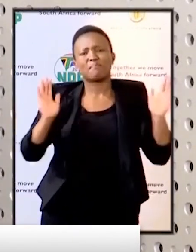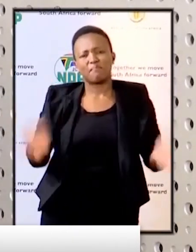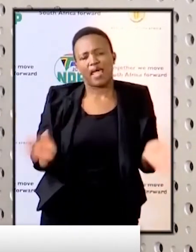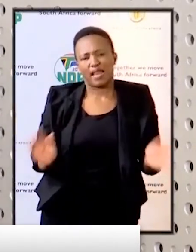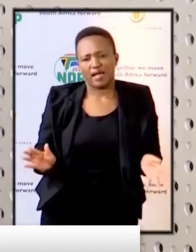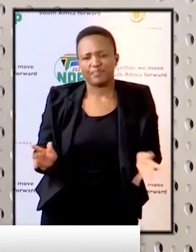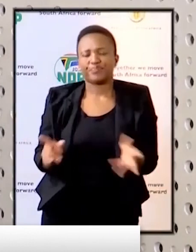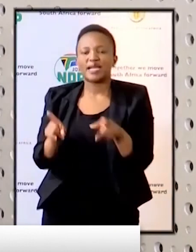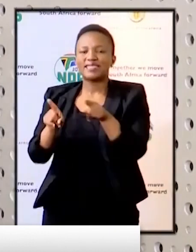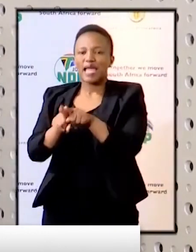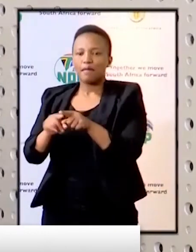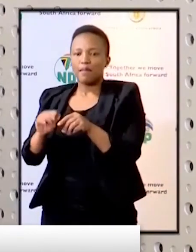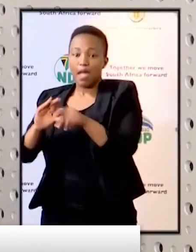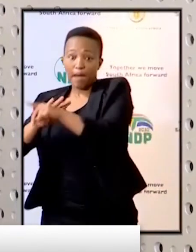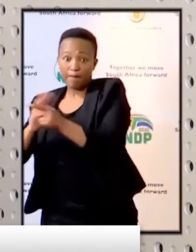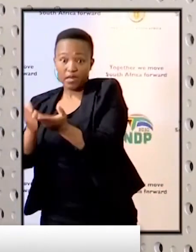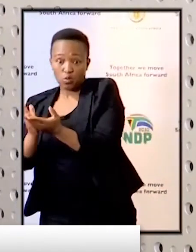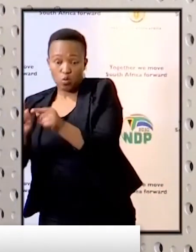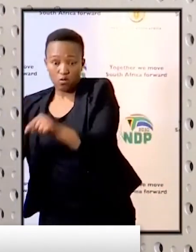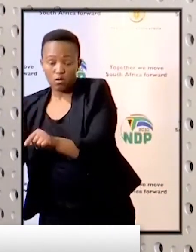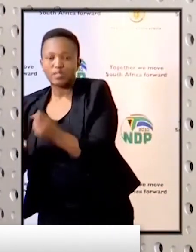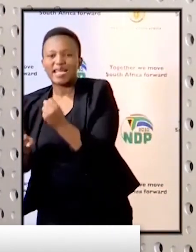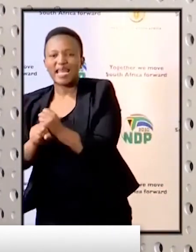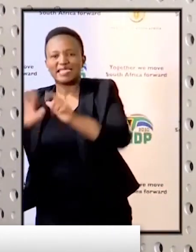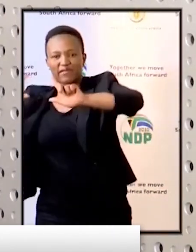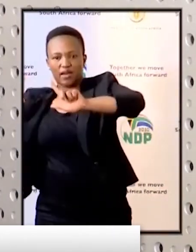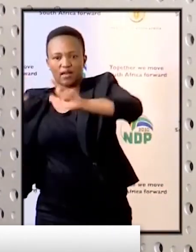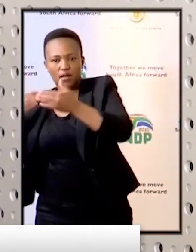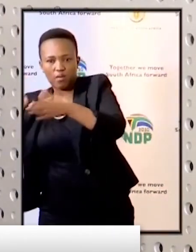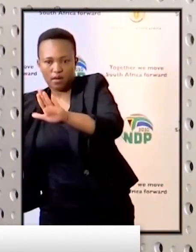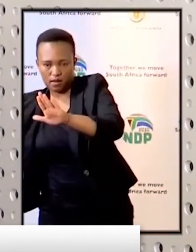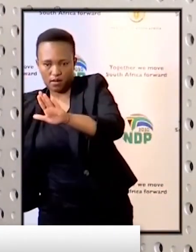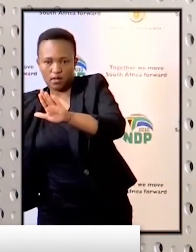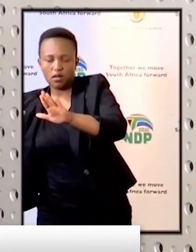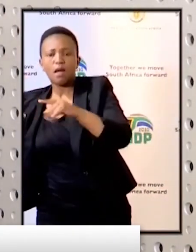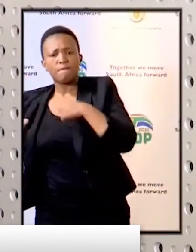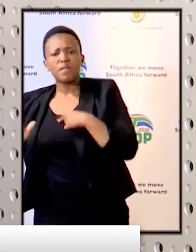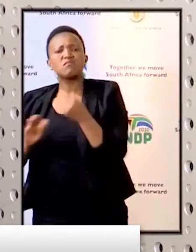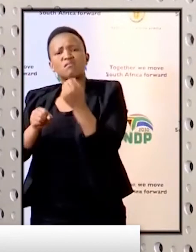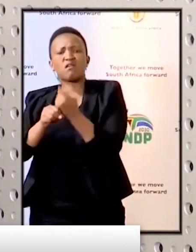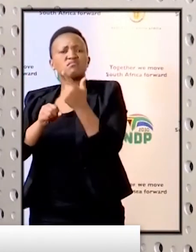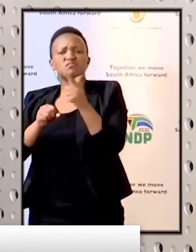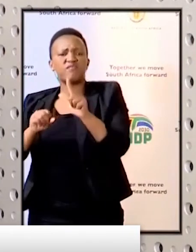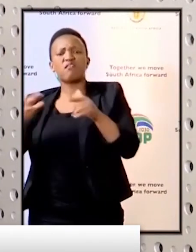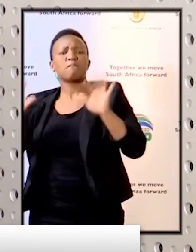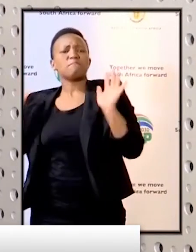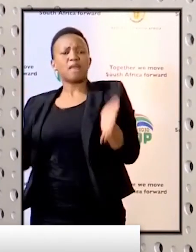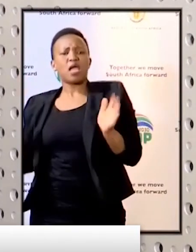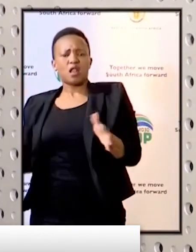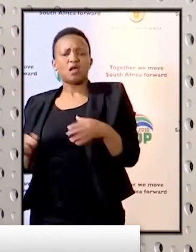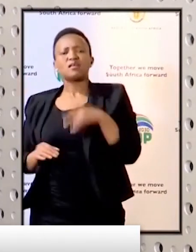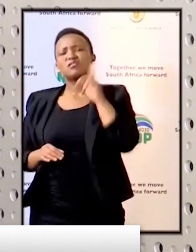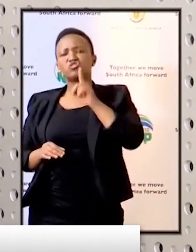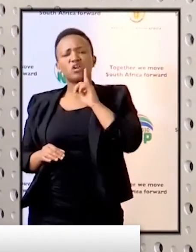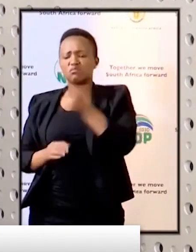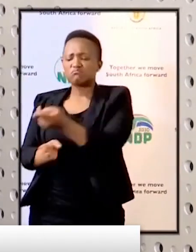Same thing in the primary schools. When we say grade sevens have to come, they'll have the whole school to themselves. They'll have the whole teacher cohort